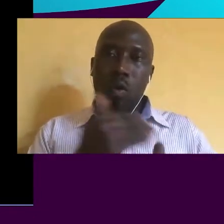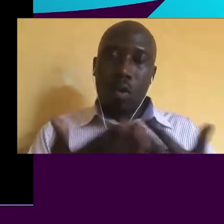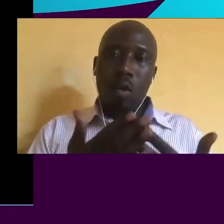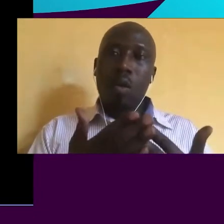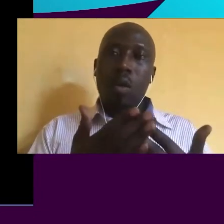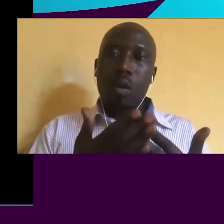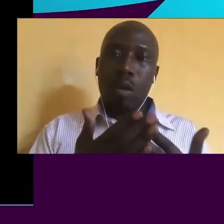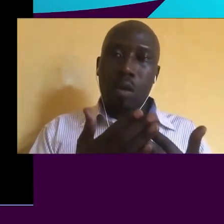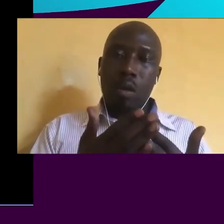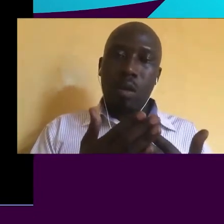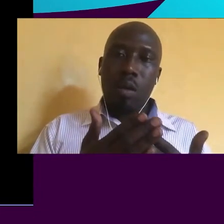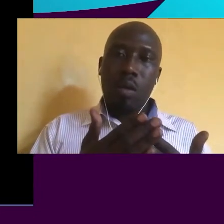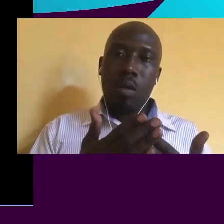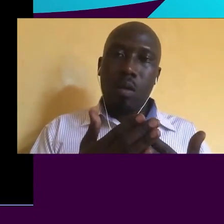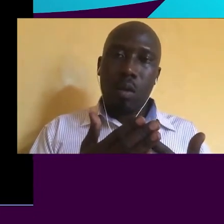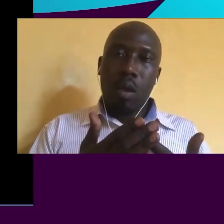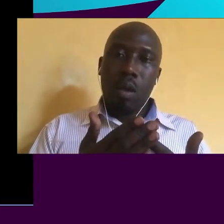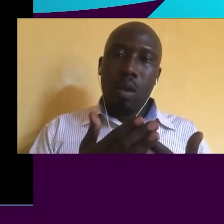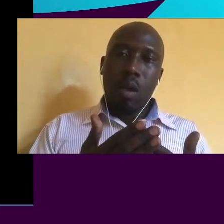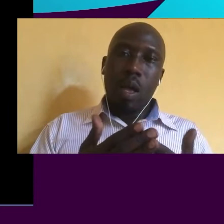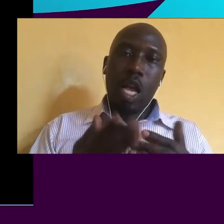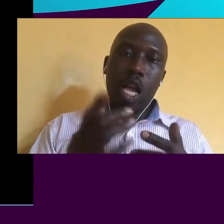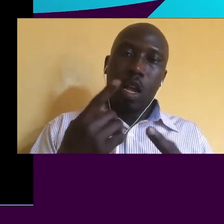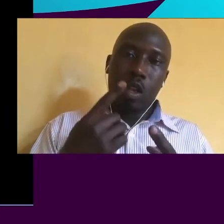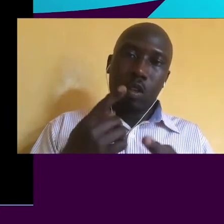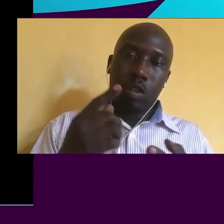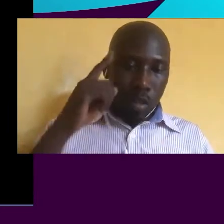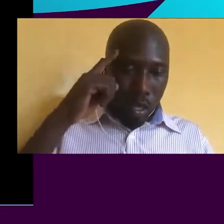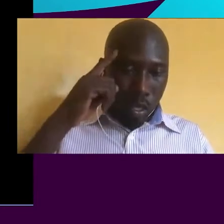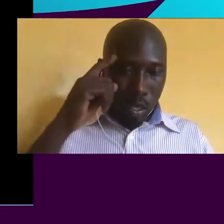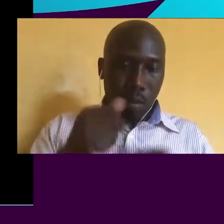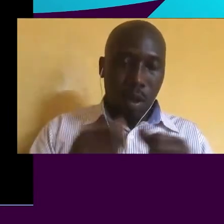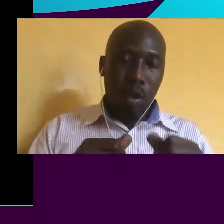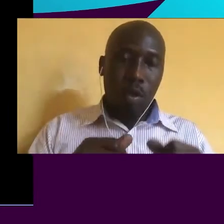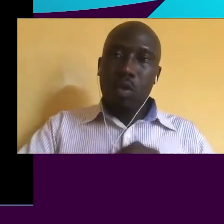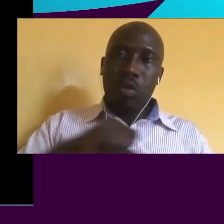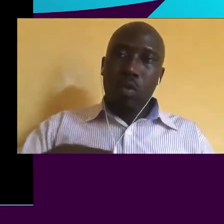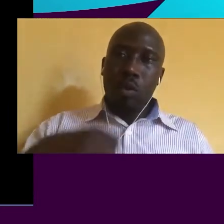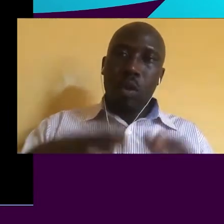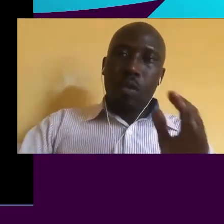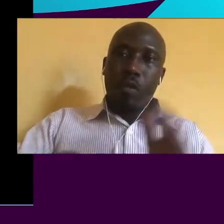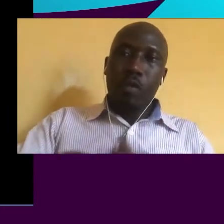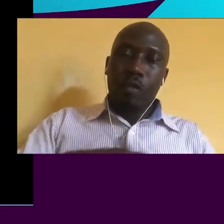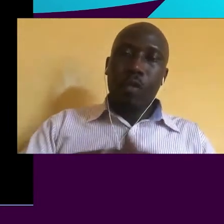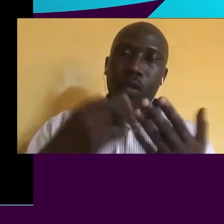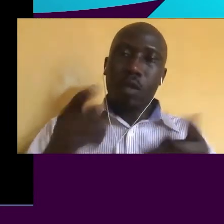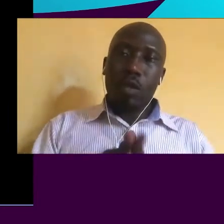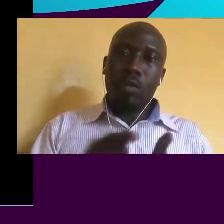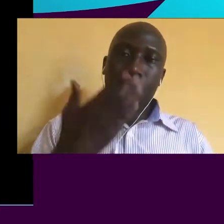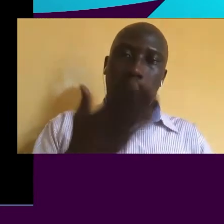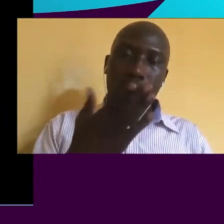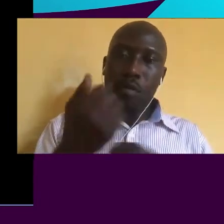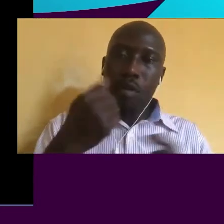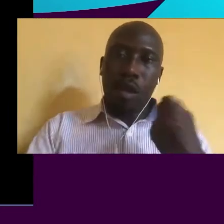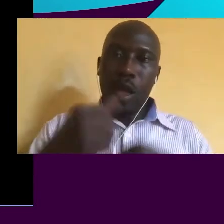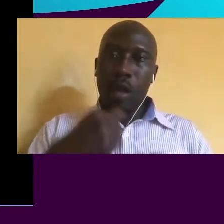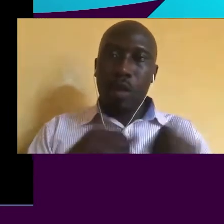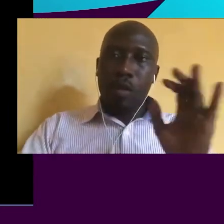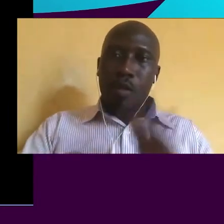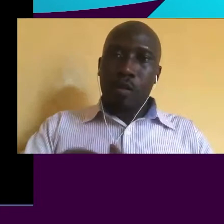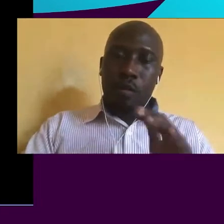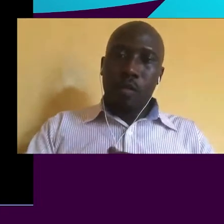thinking for women and football. Lastly, we have a functional football development